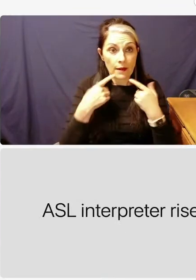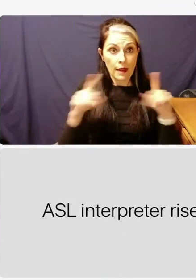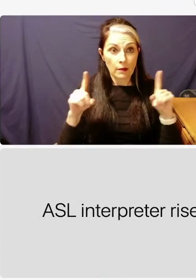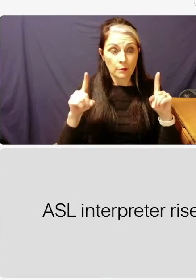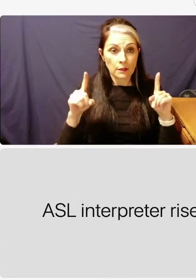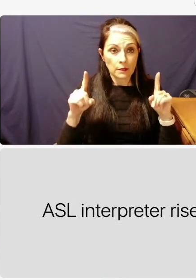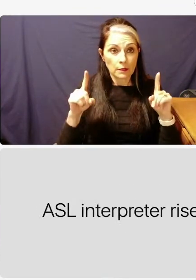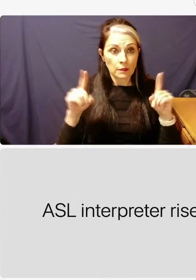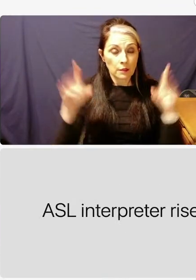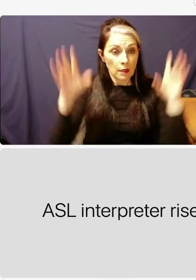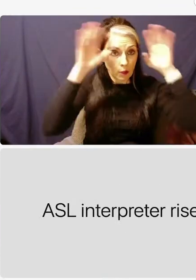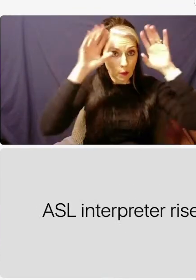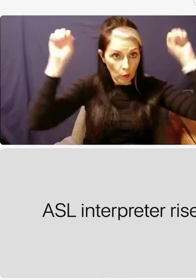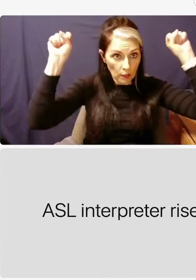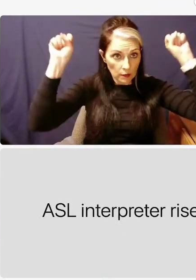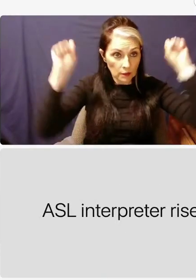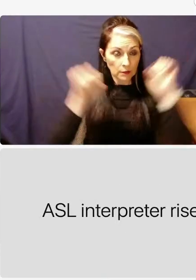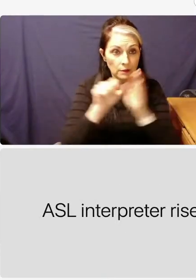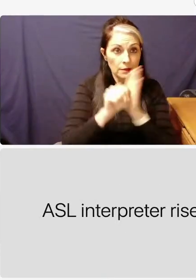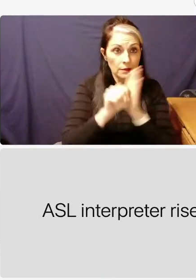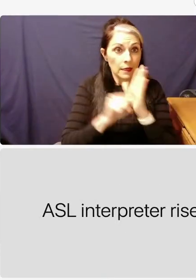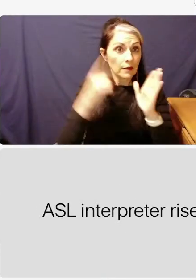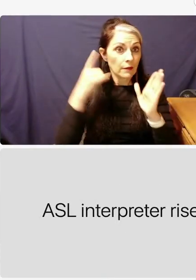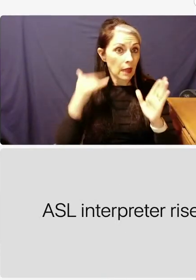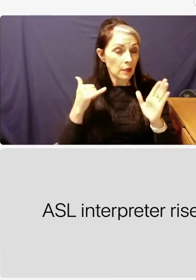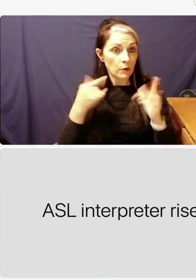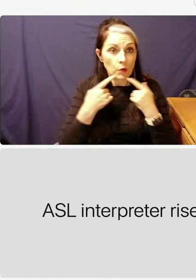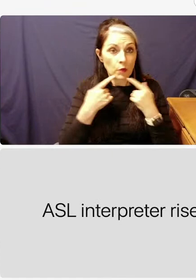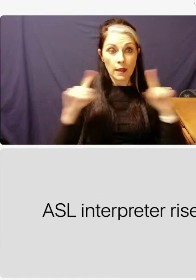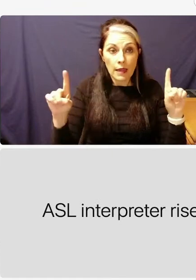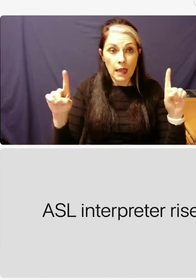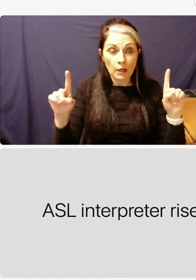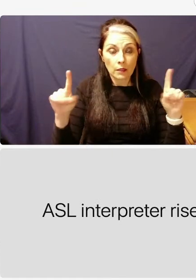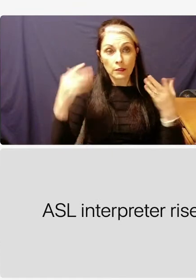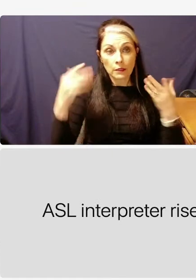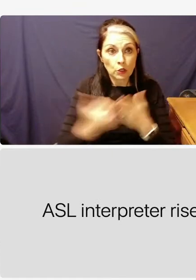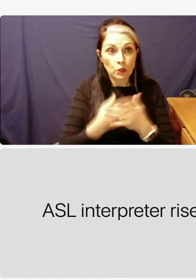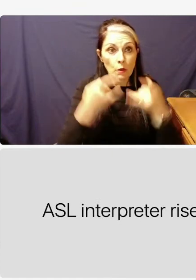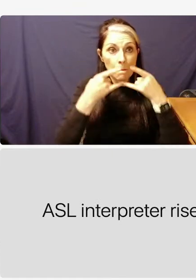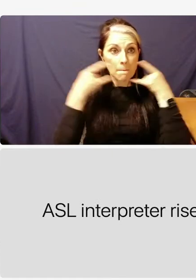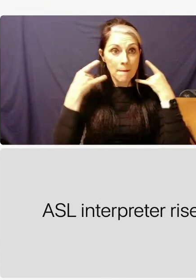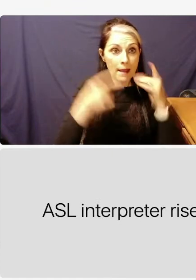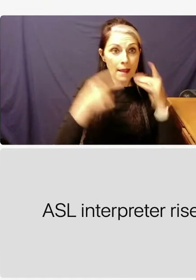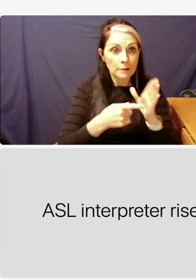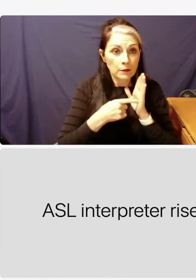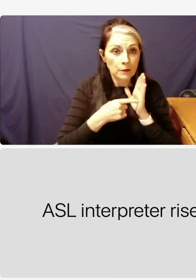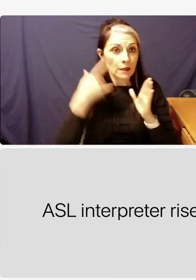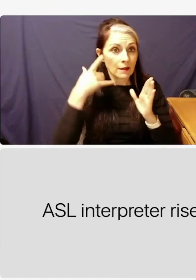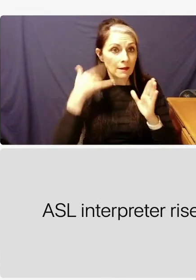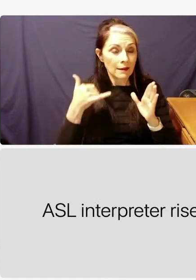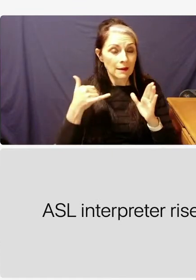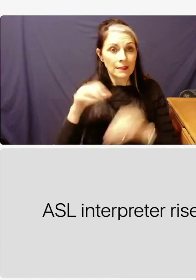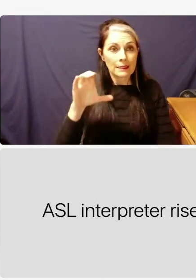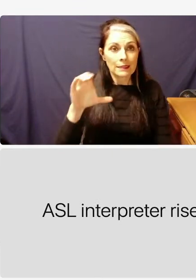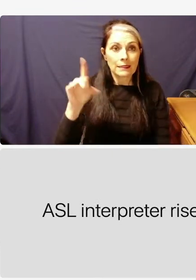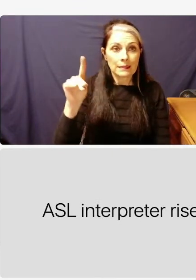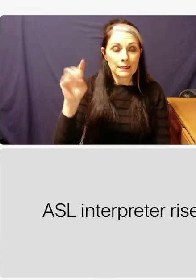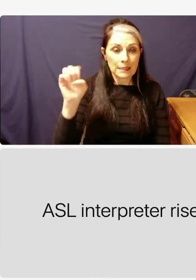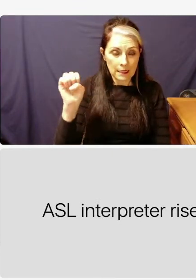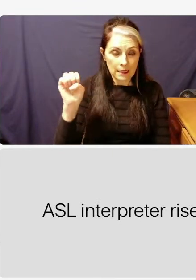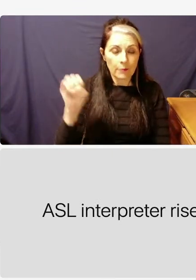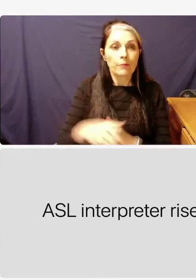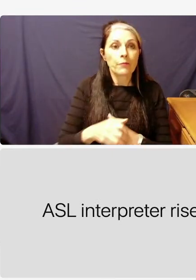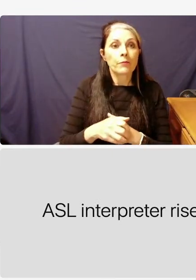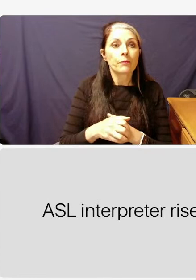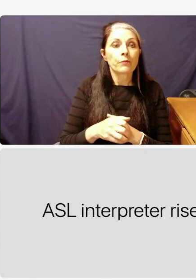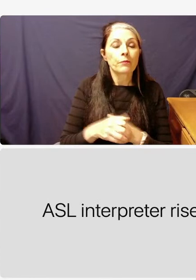announced a renewed mass mandate issued by the california department of public health this mandate is in effect statewide and it doesn't